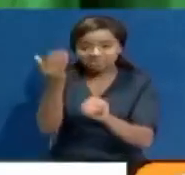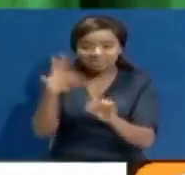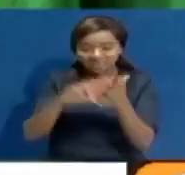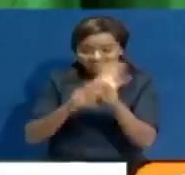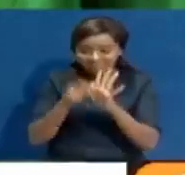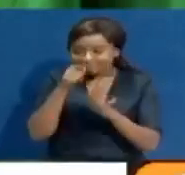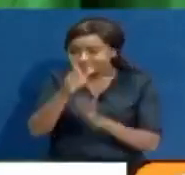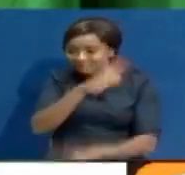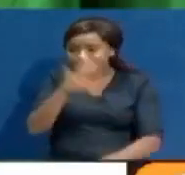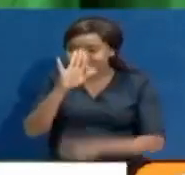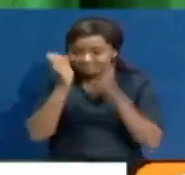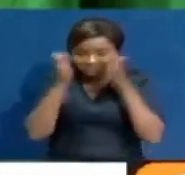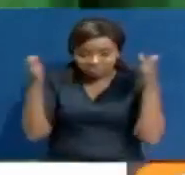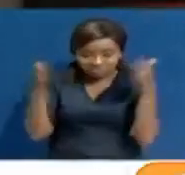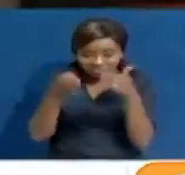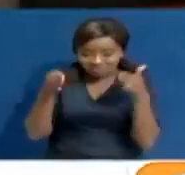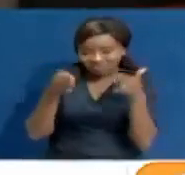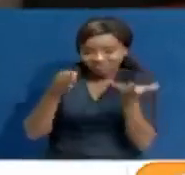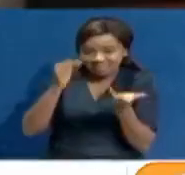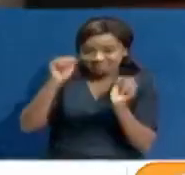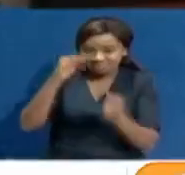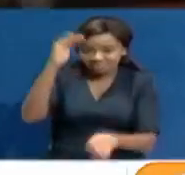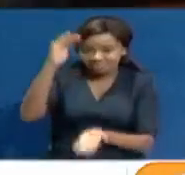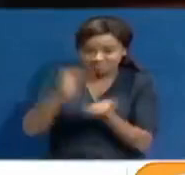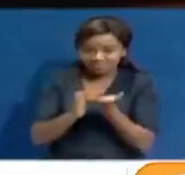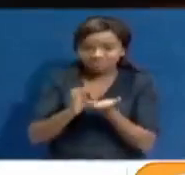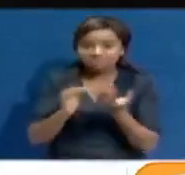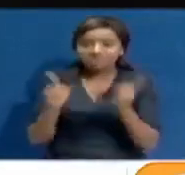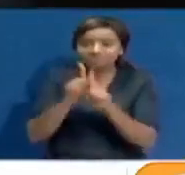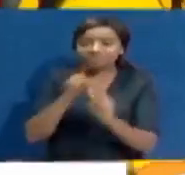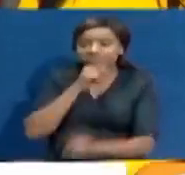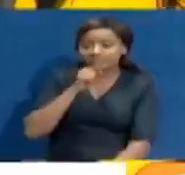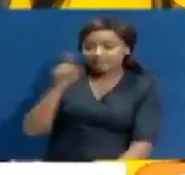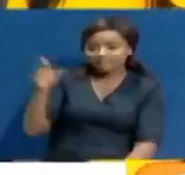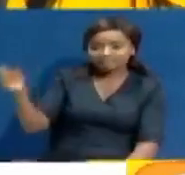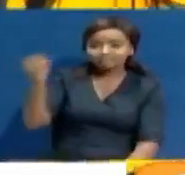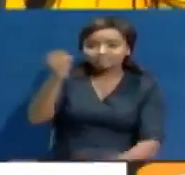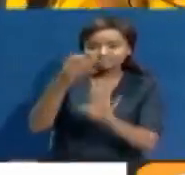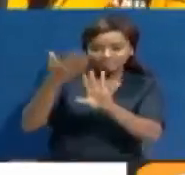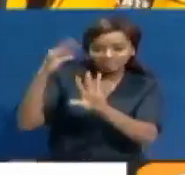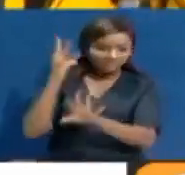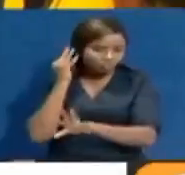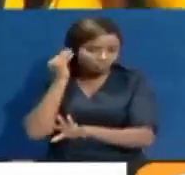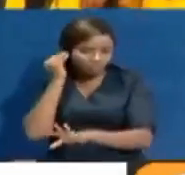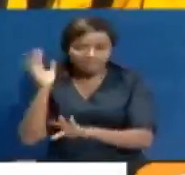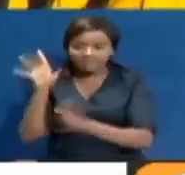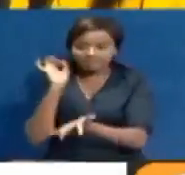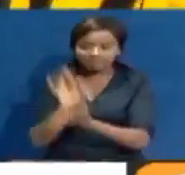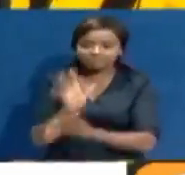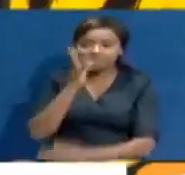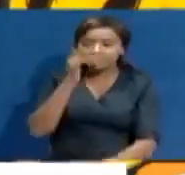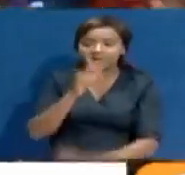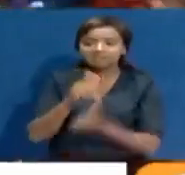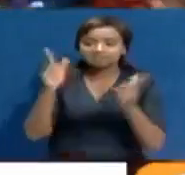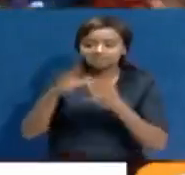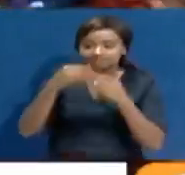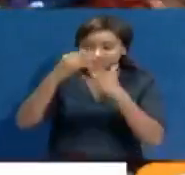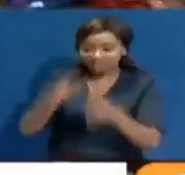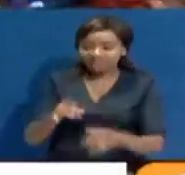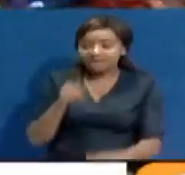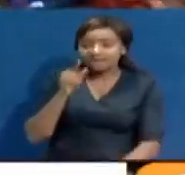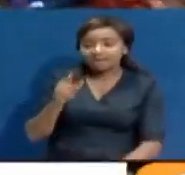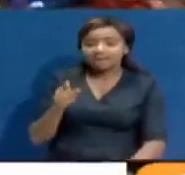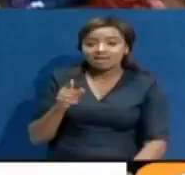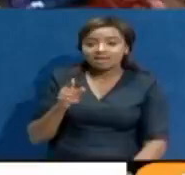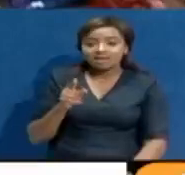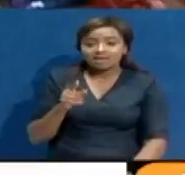in the House is likely to be reduced. Kimunya, who replaced Aden Duale, who was unceremoniously ousted as majority leader, is